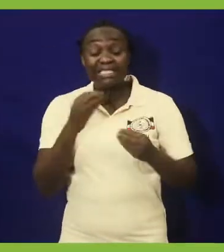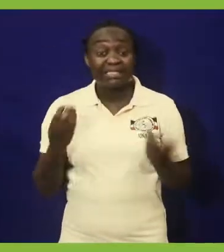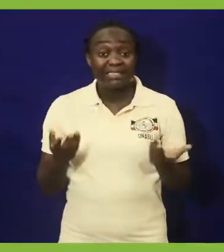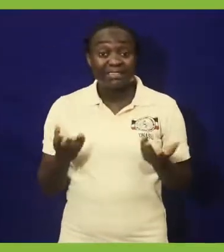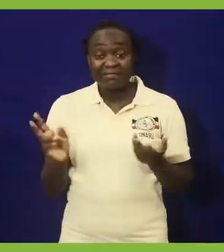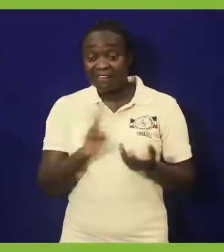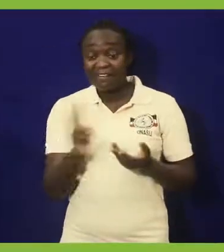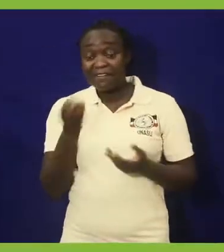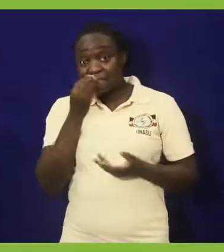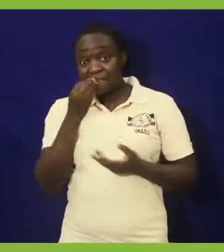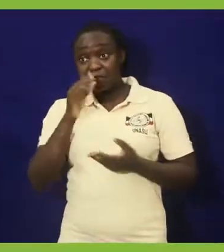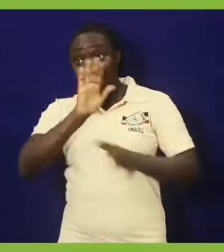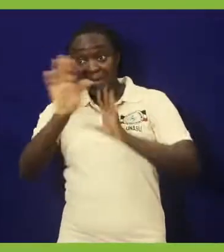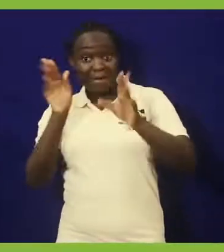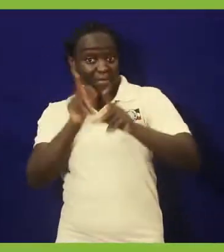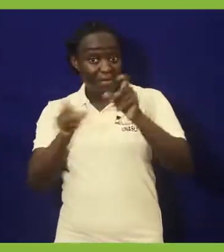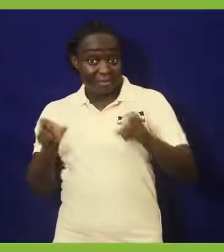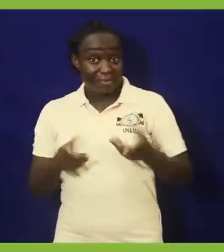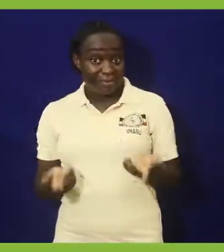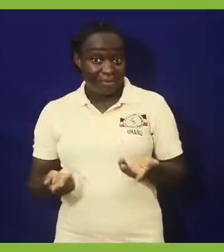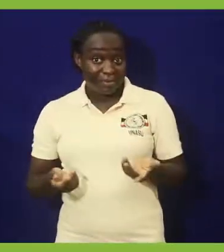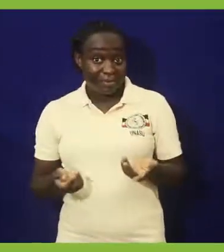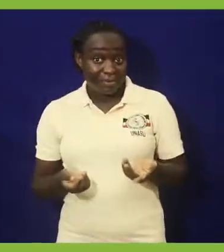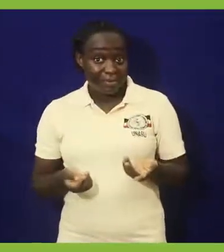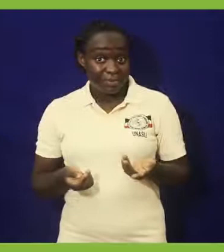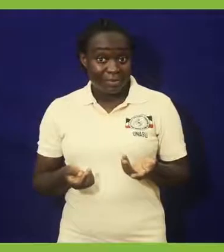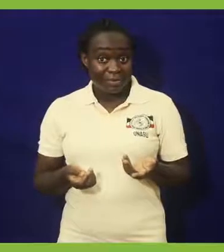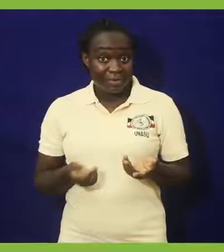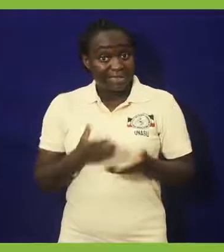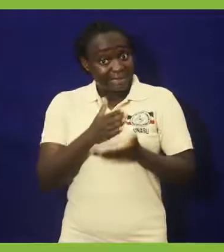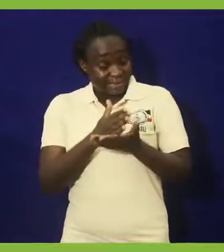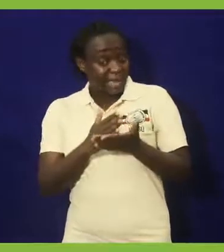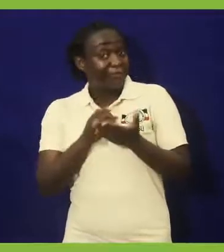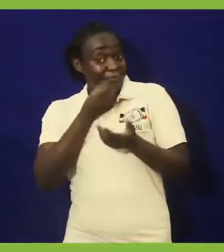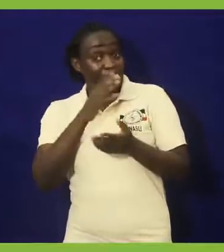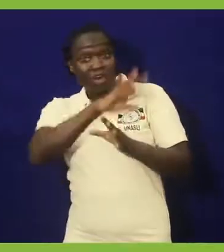Flowers make seeds and we eat them.